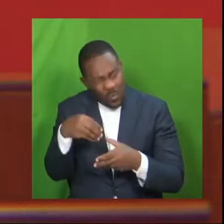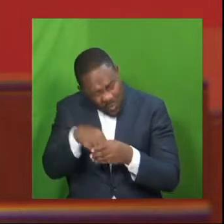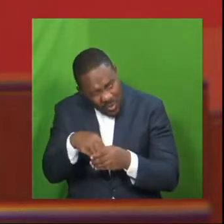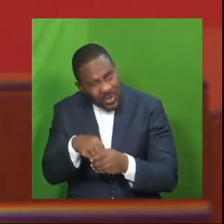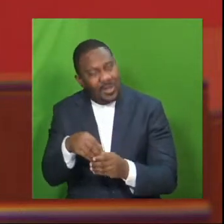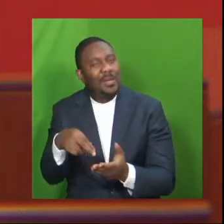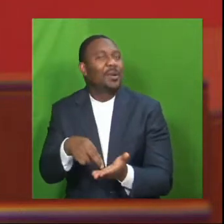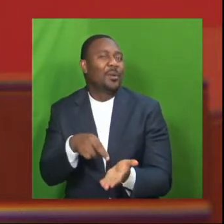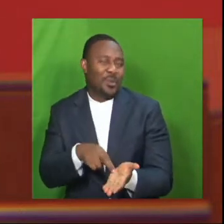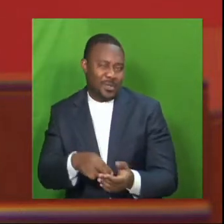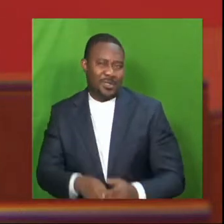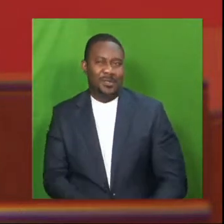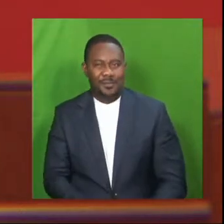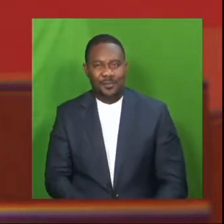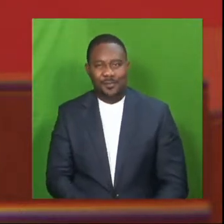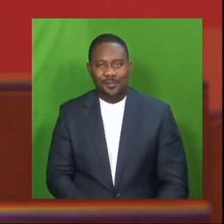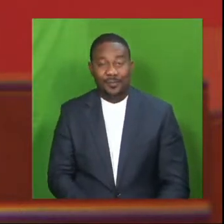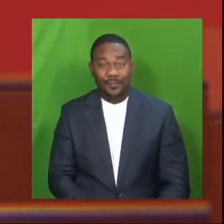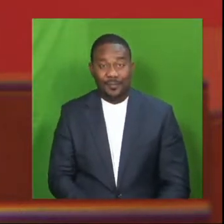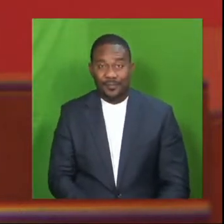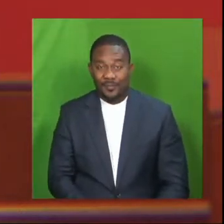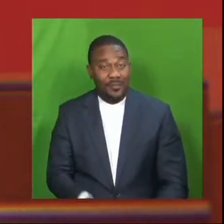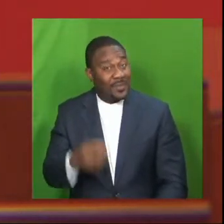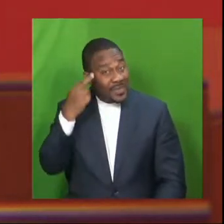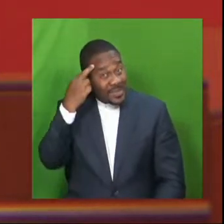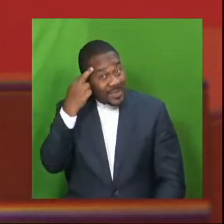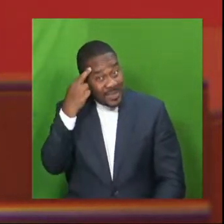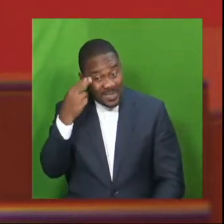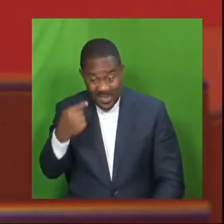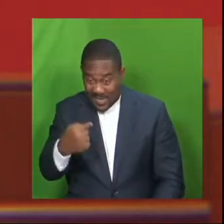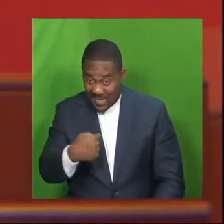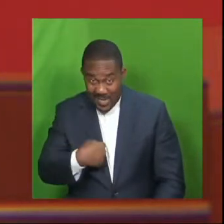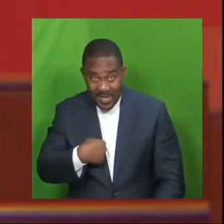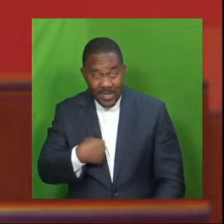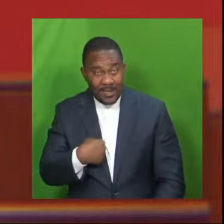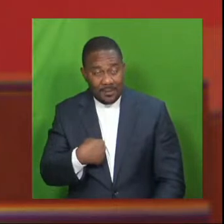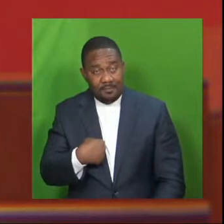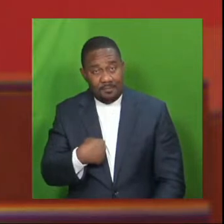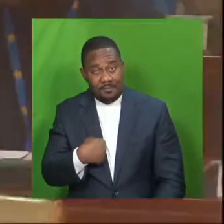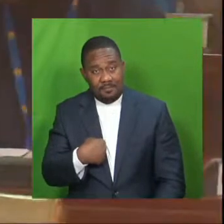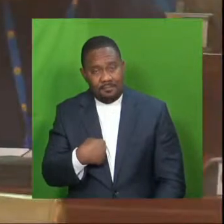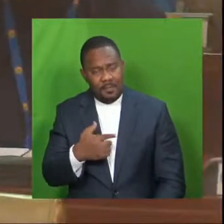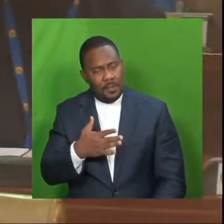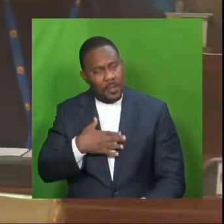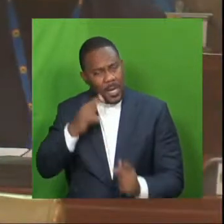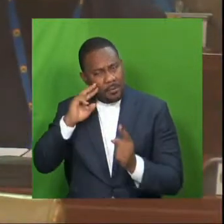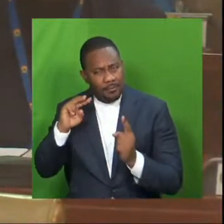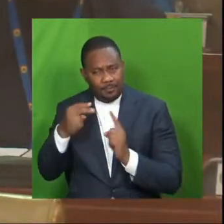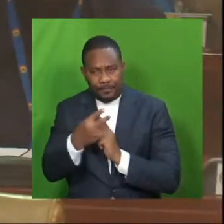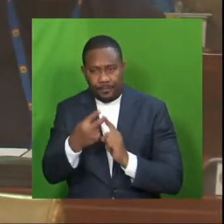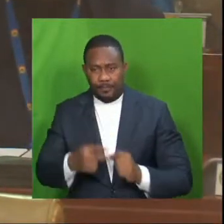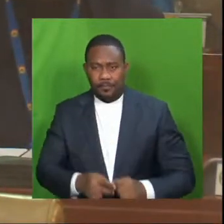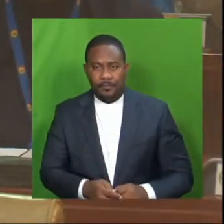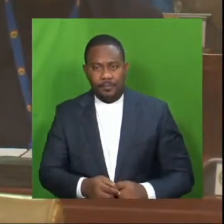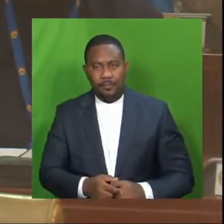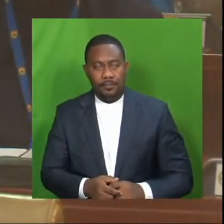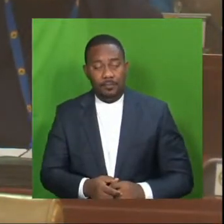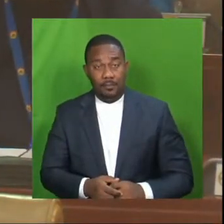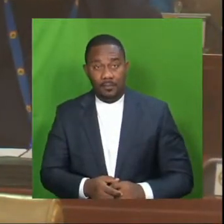report. And that is why I am of the view, and I said